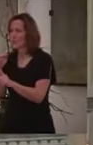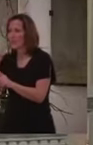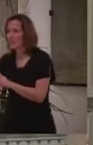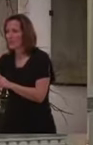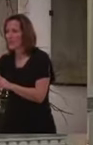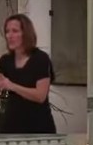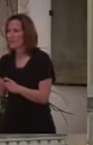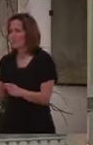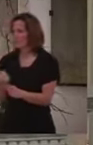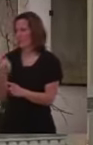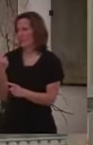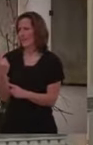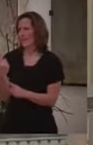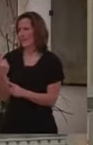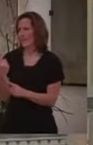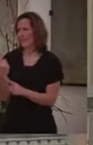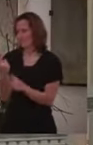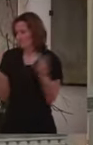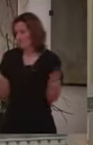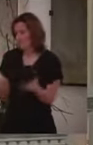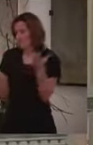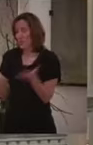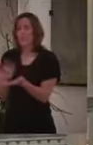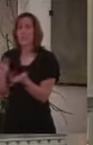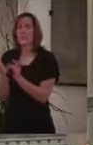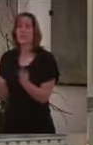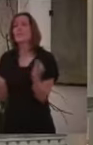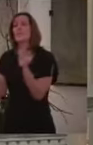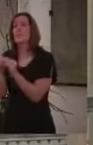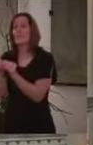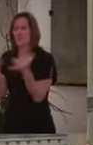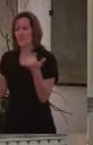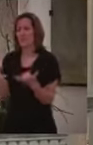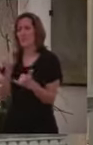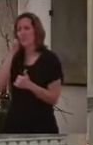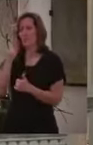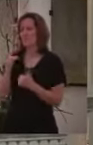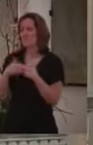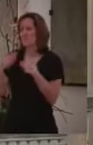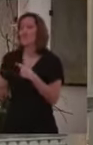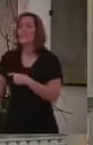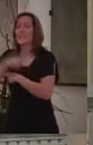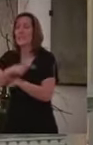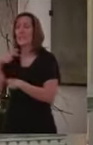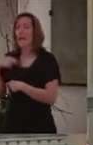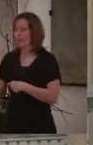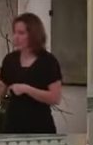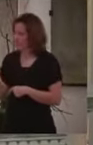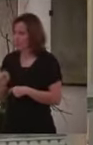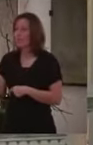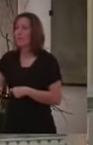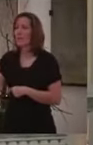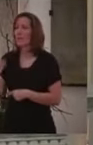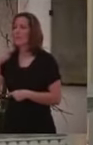Herod's threats, in fact, seem to embolden him. Today, tomorrow, and the next day, I must be on my way. Tell the